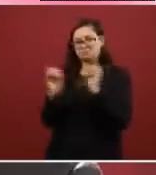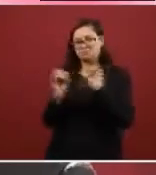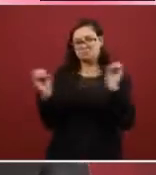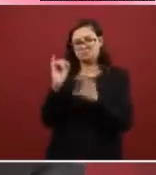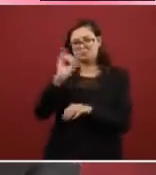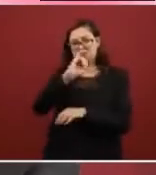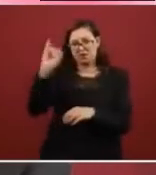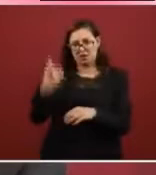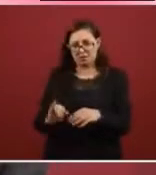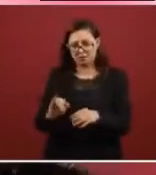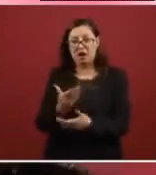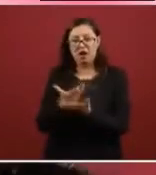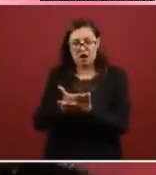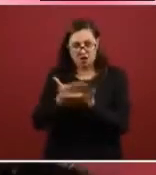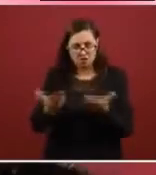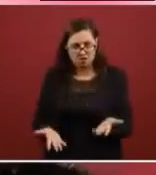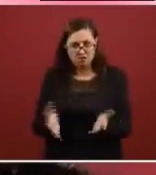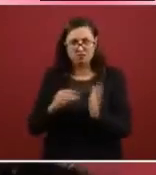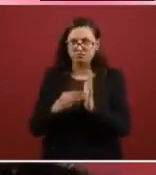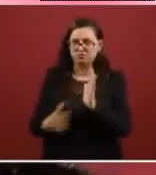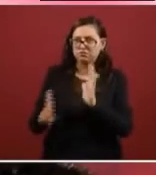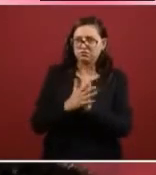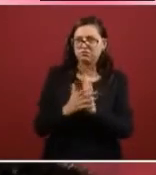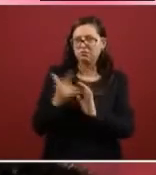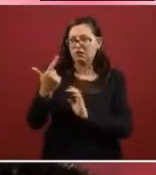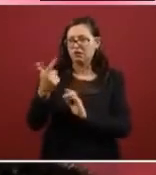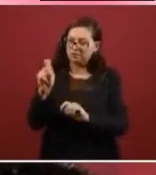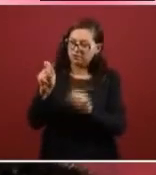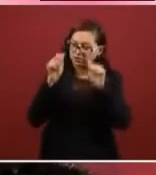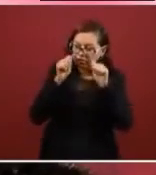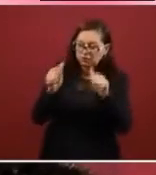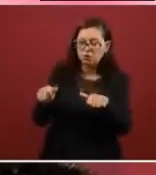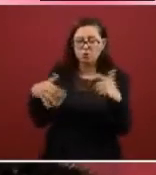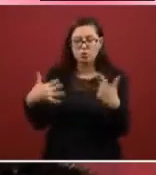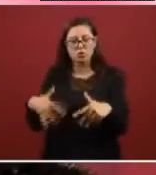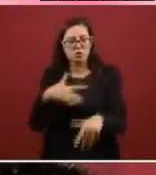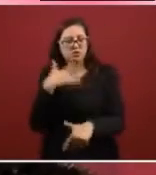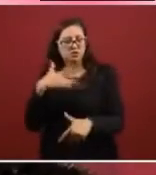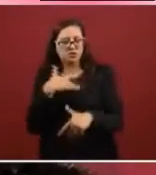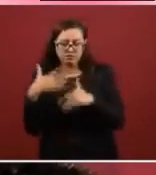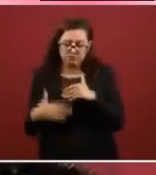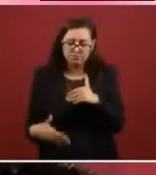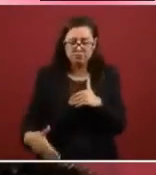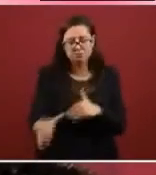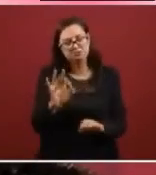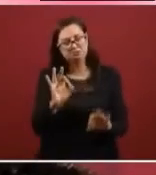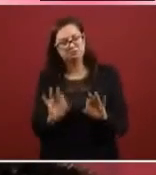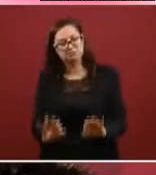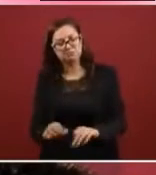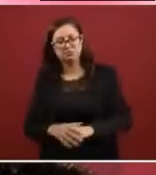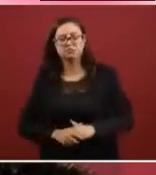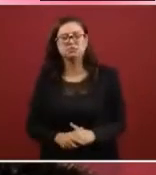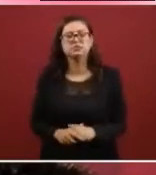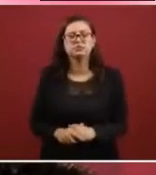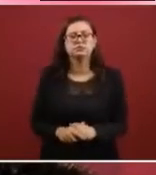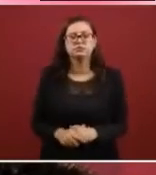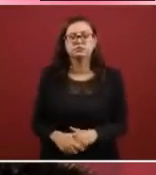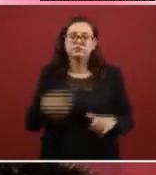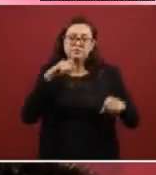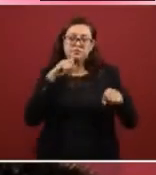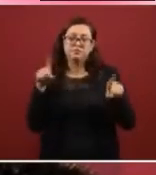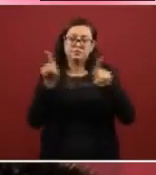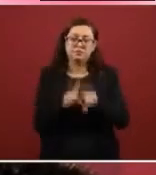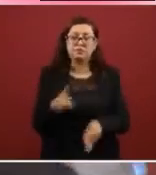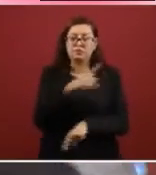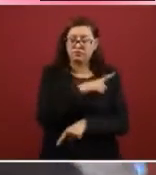whereas it had never been on the table, and it's a very relevant en este tenor también debo decirles e and